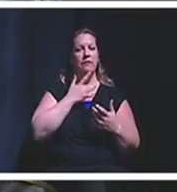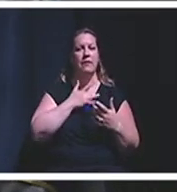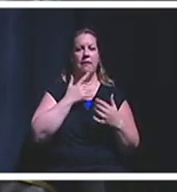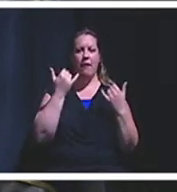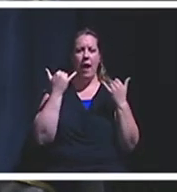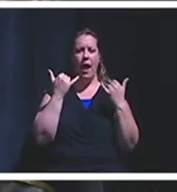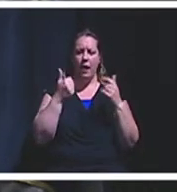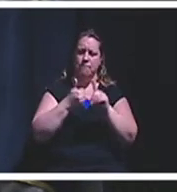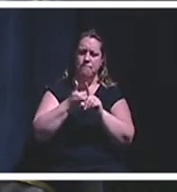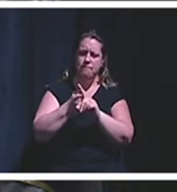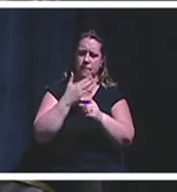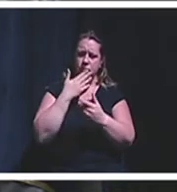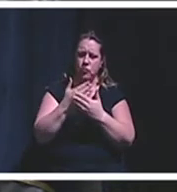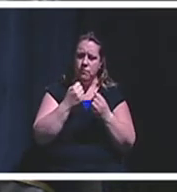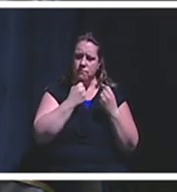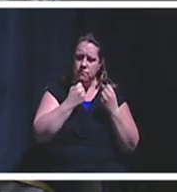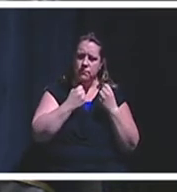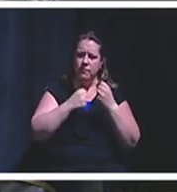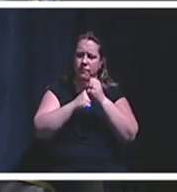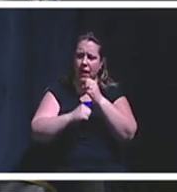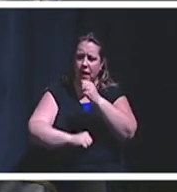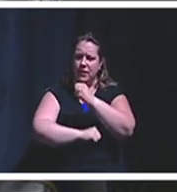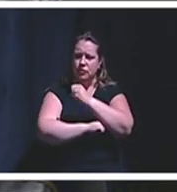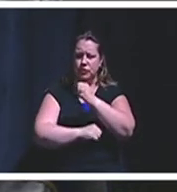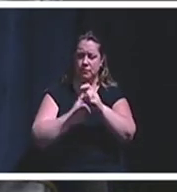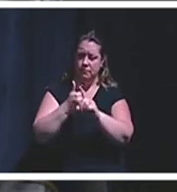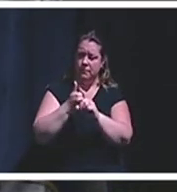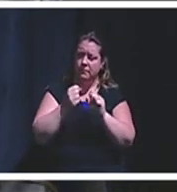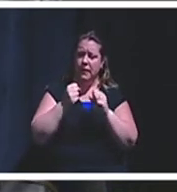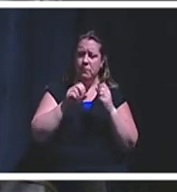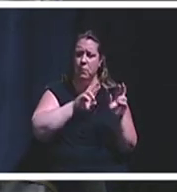foundation that will prepare you